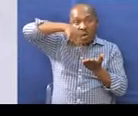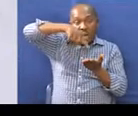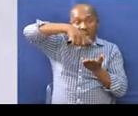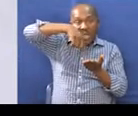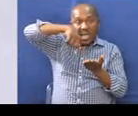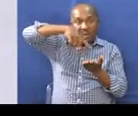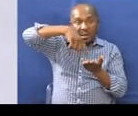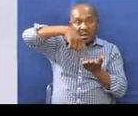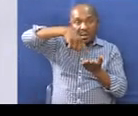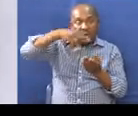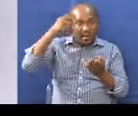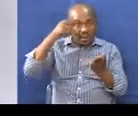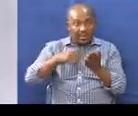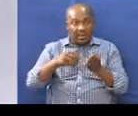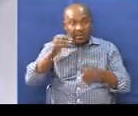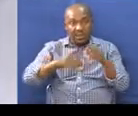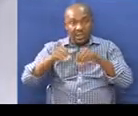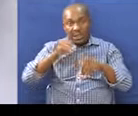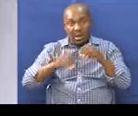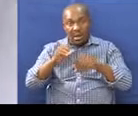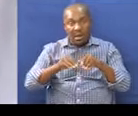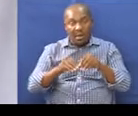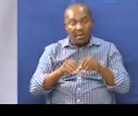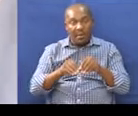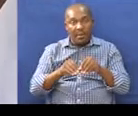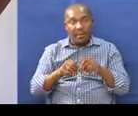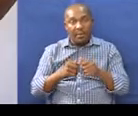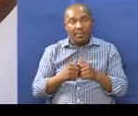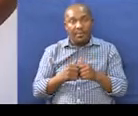the mixture